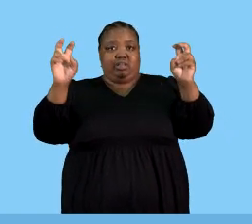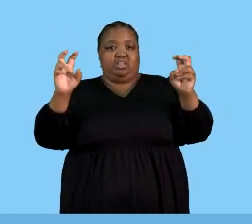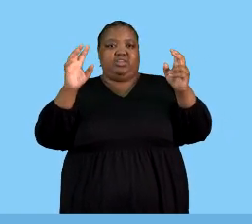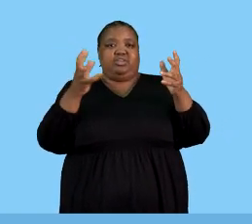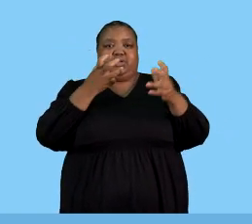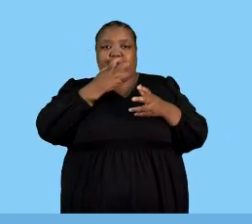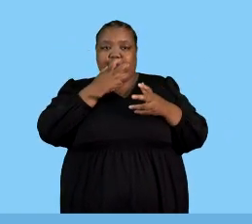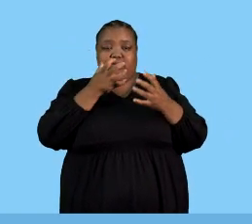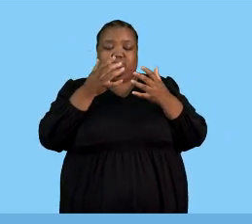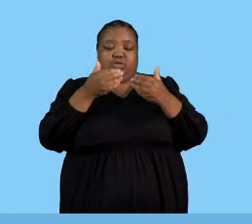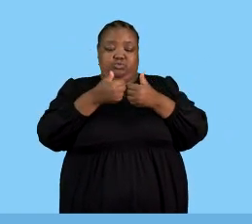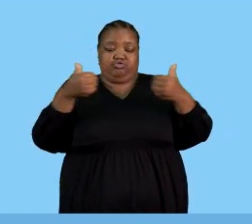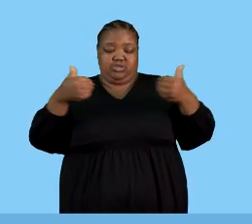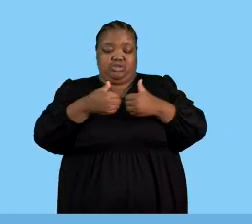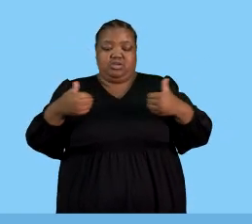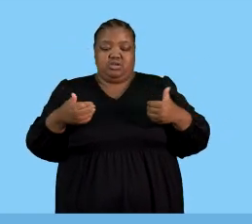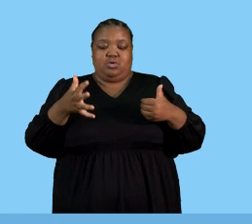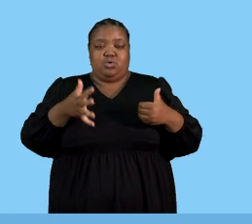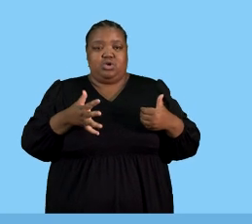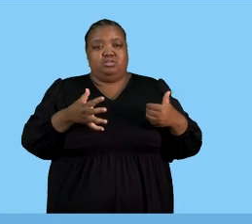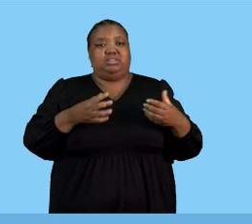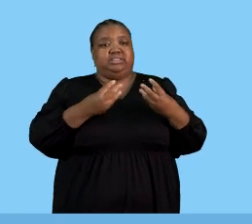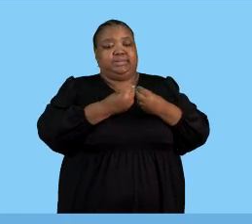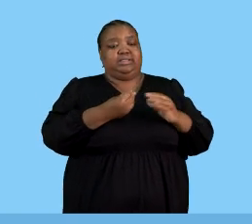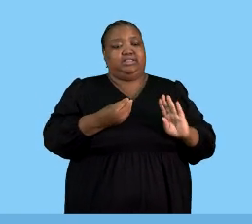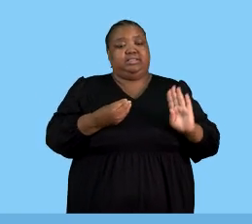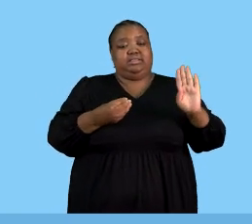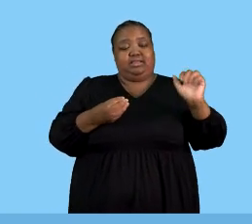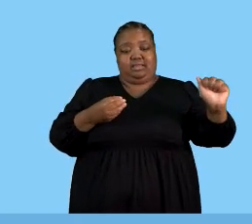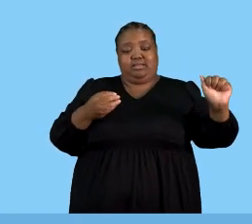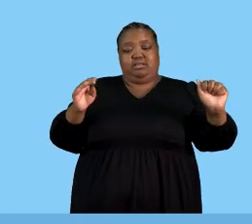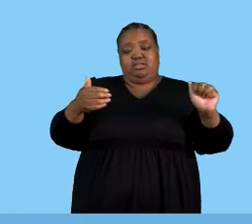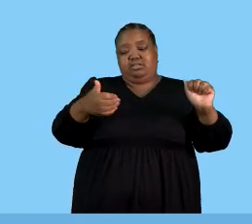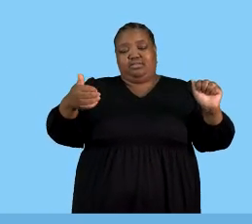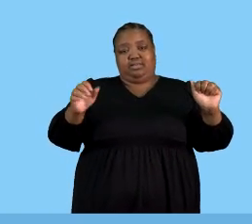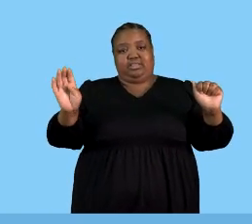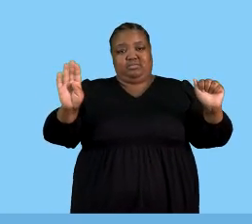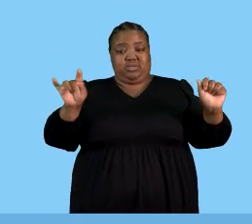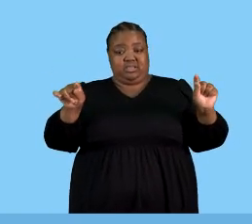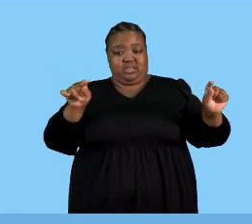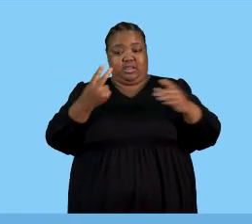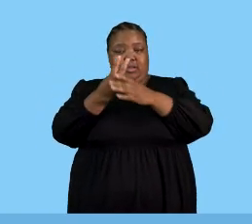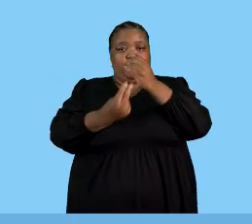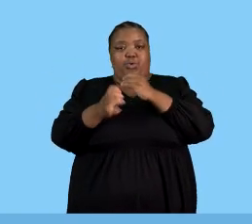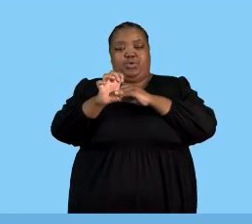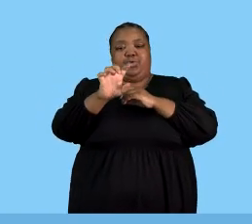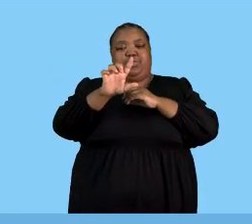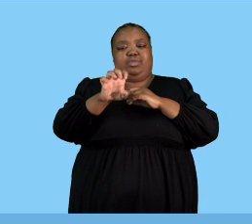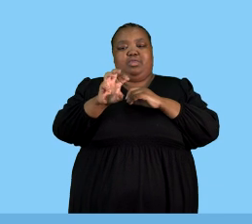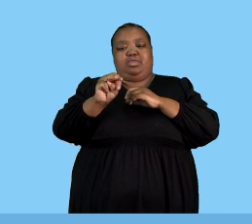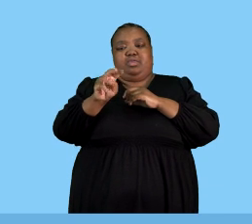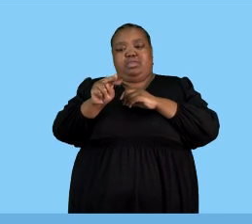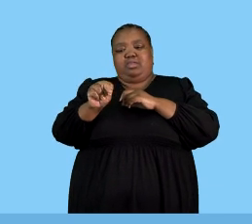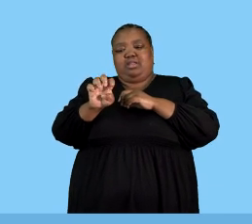a substance A and substance B. And remember that substance A is an element and substance B is also an element. And those